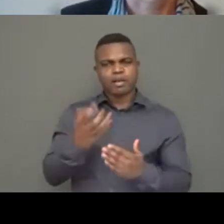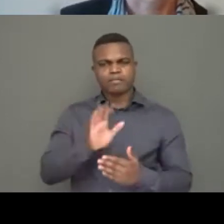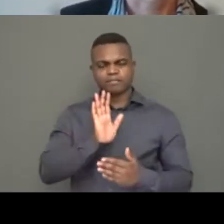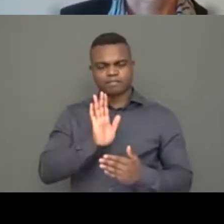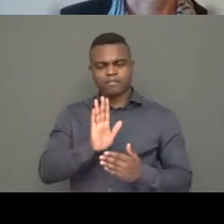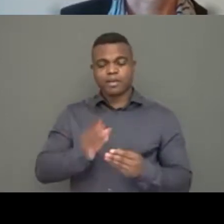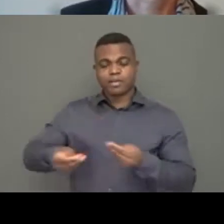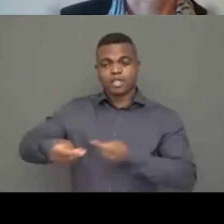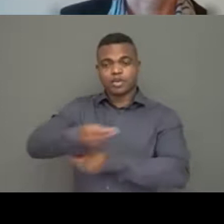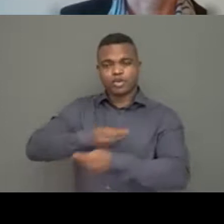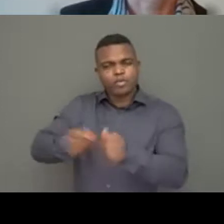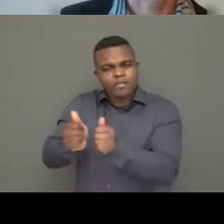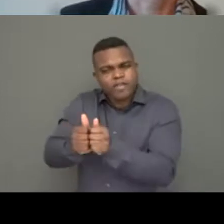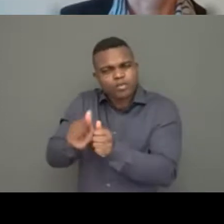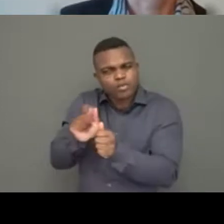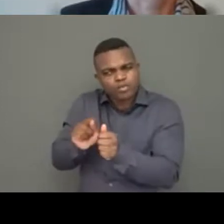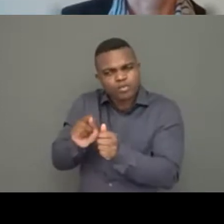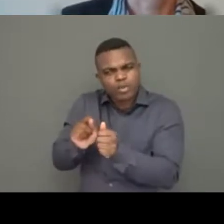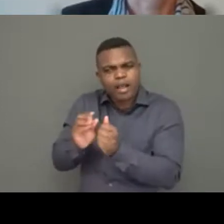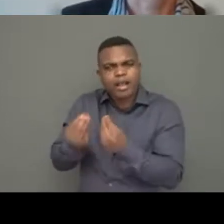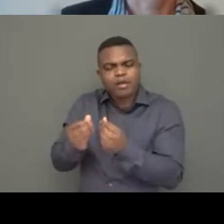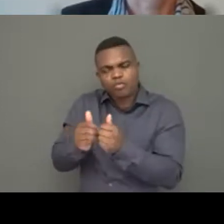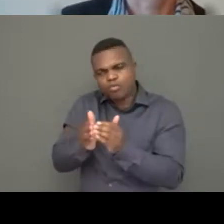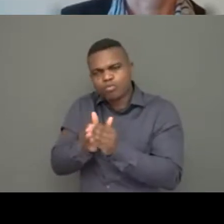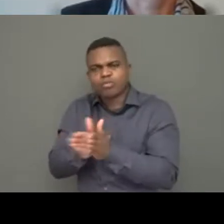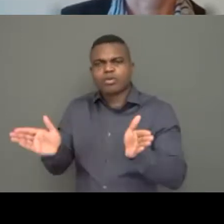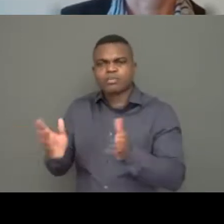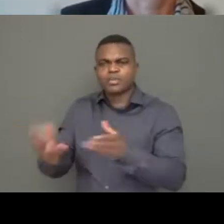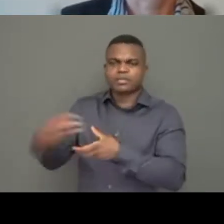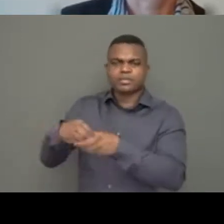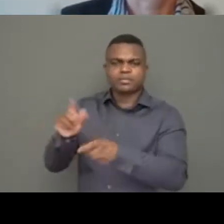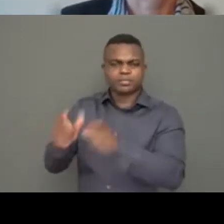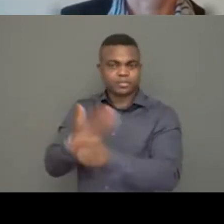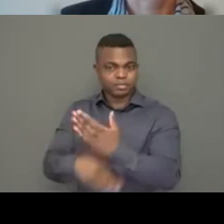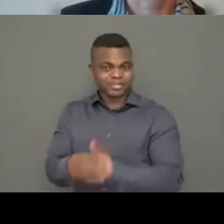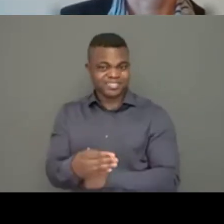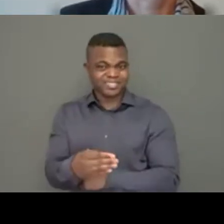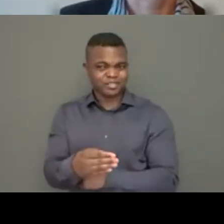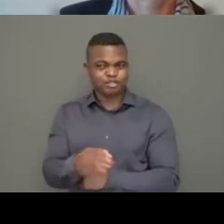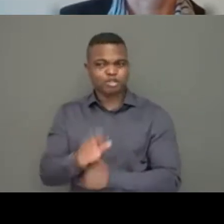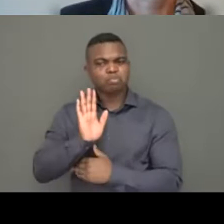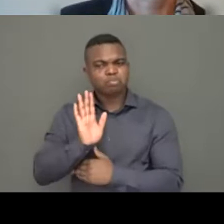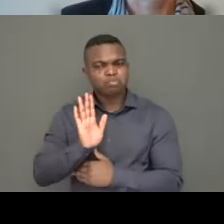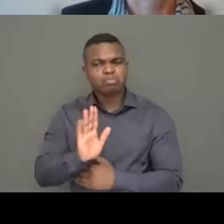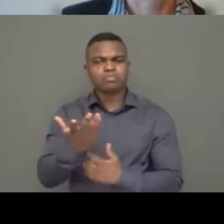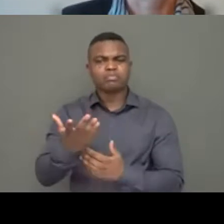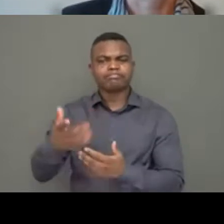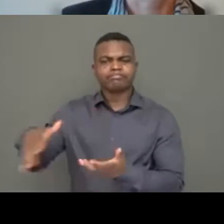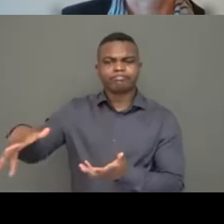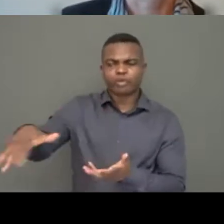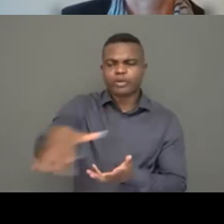our learning on a global level from different cultures? Would anybody like to take that